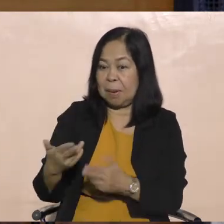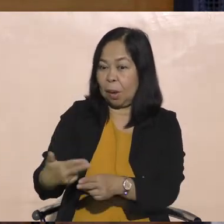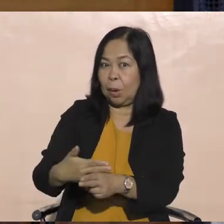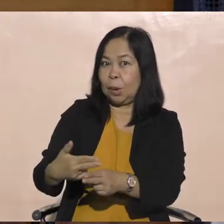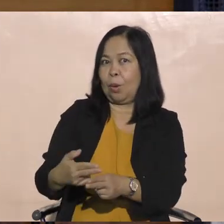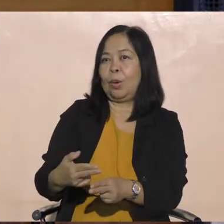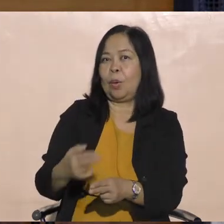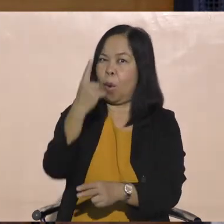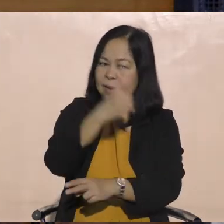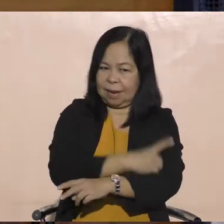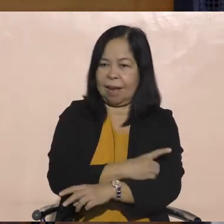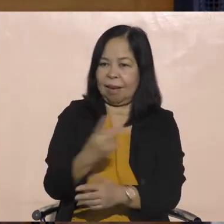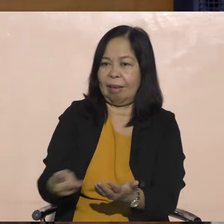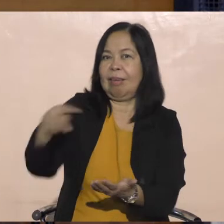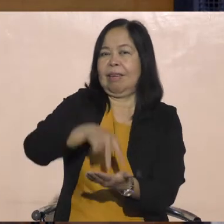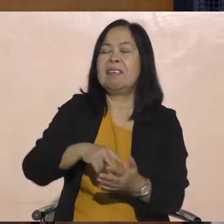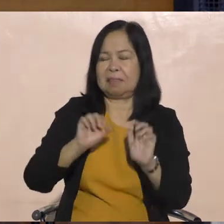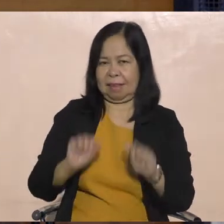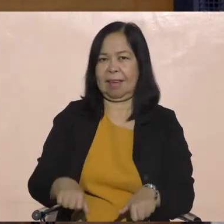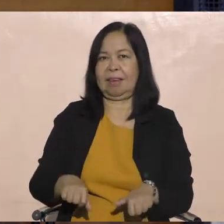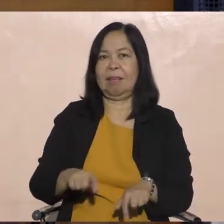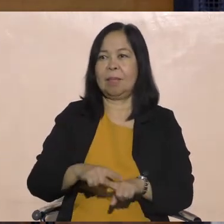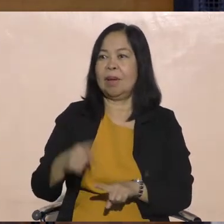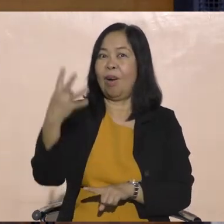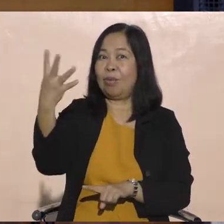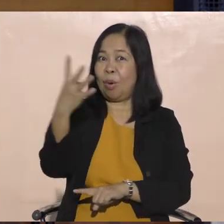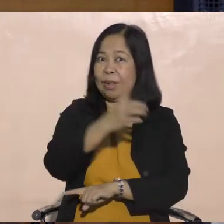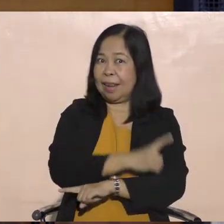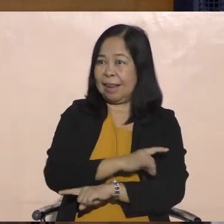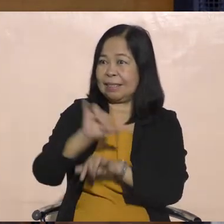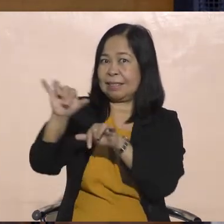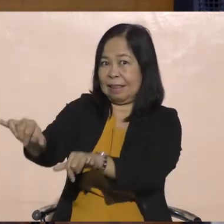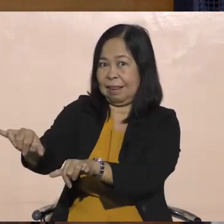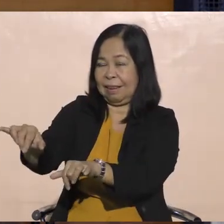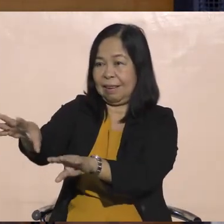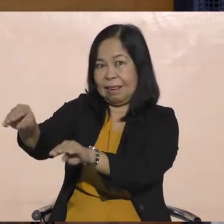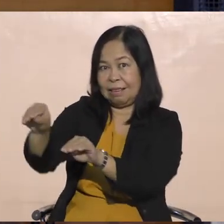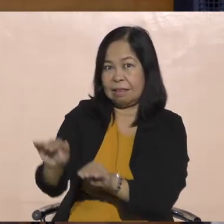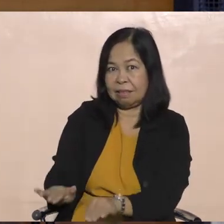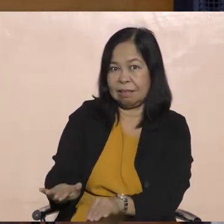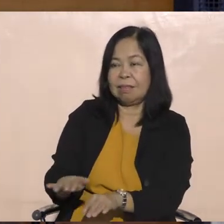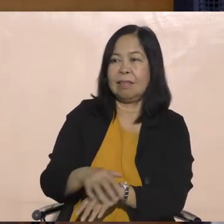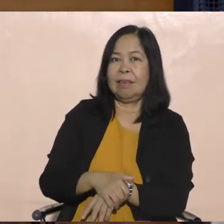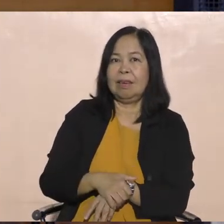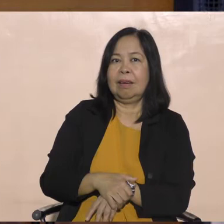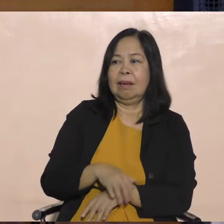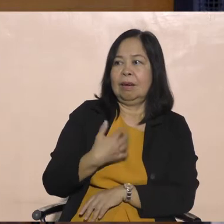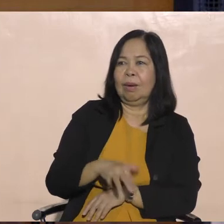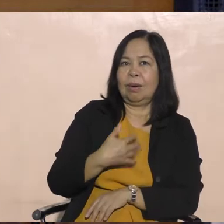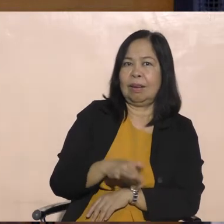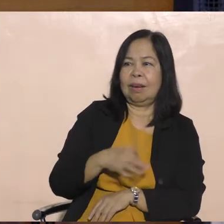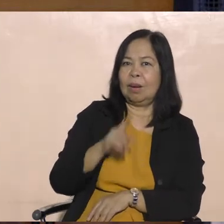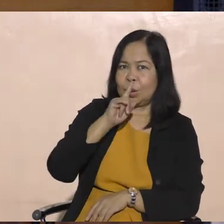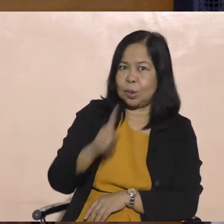mga kaigsunan, to life, is something that will take their faith to a higher level. Makaingon